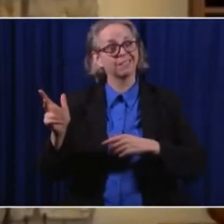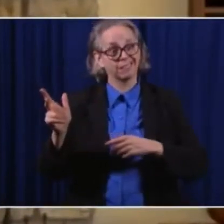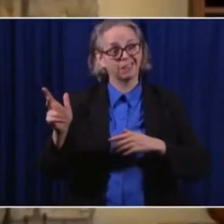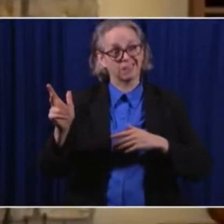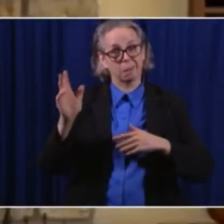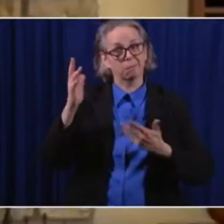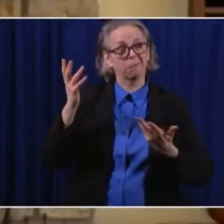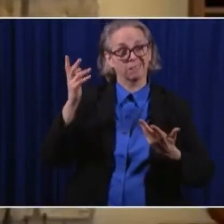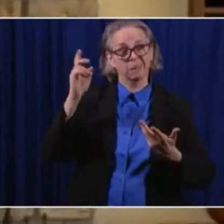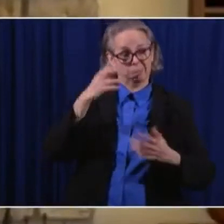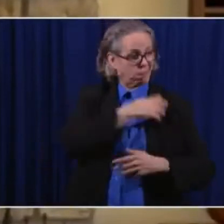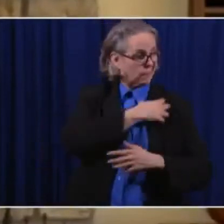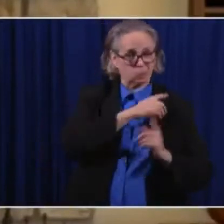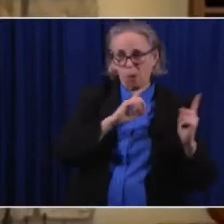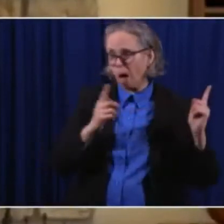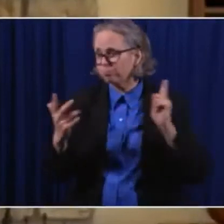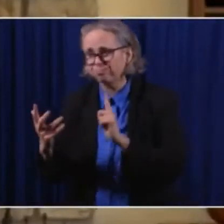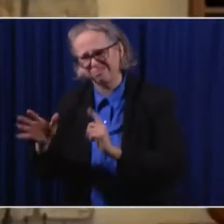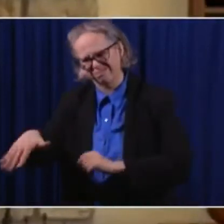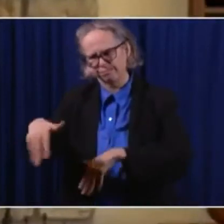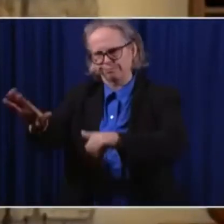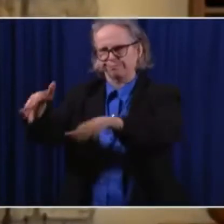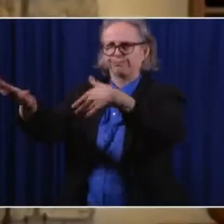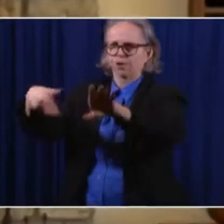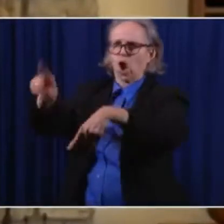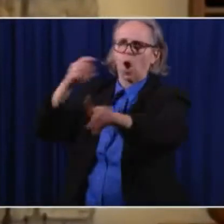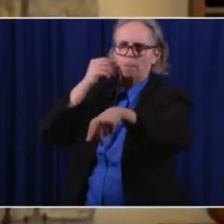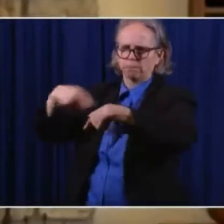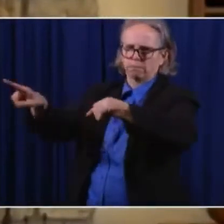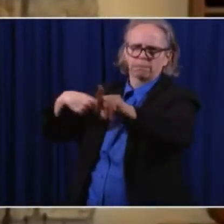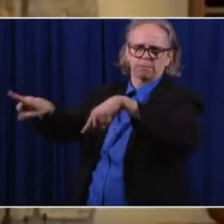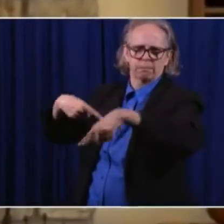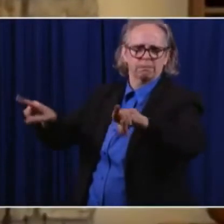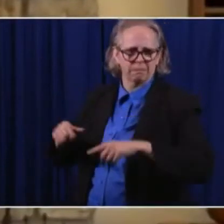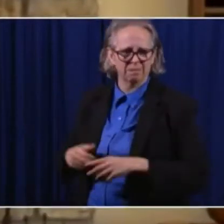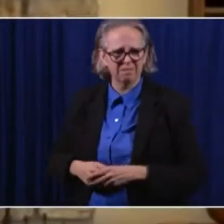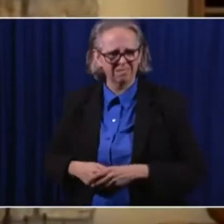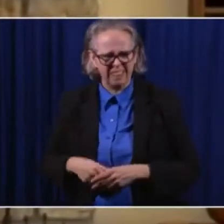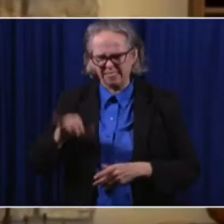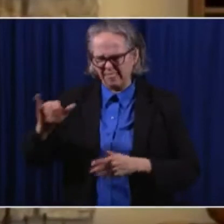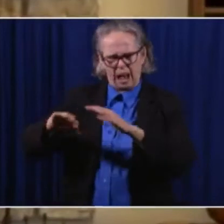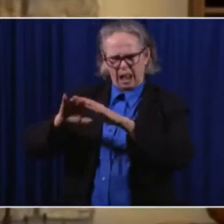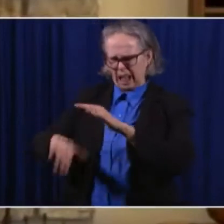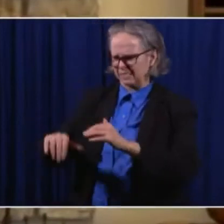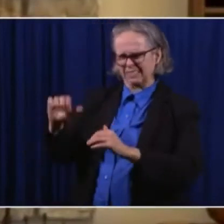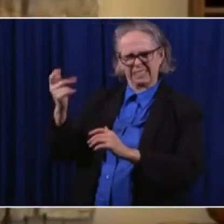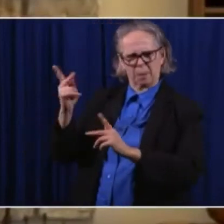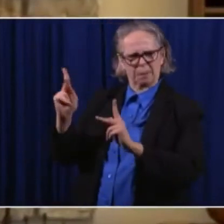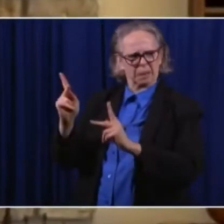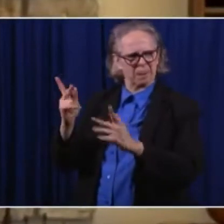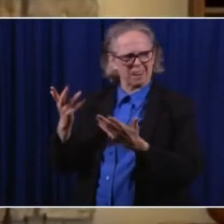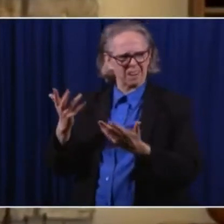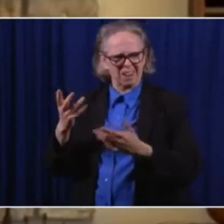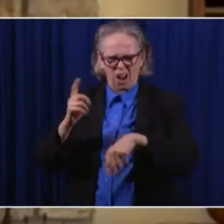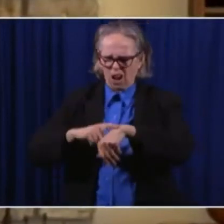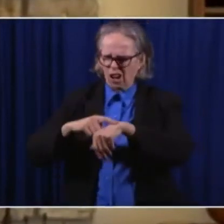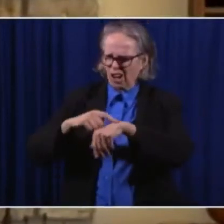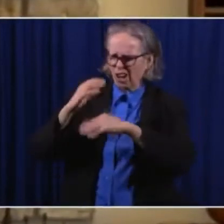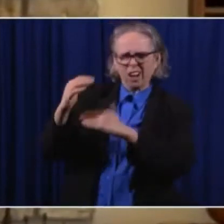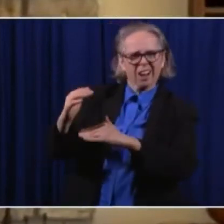going on? And so that does not depend on the 10-person order. There's a curfew. And